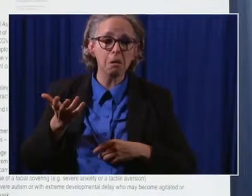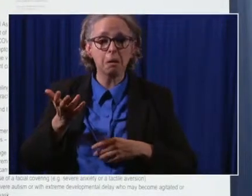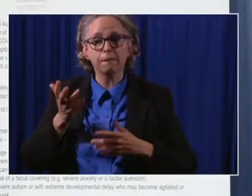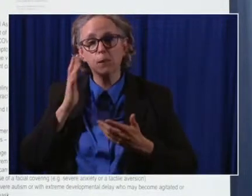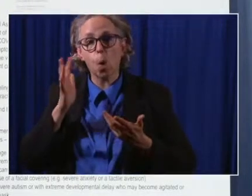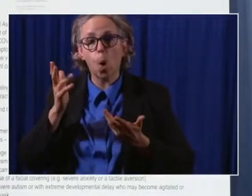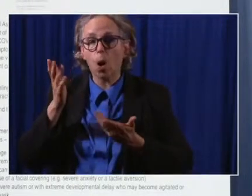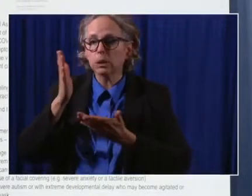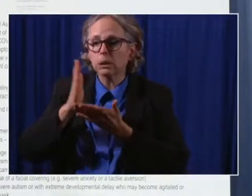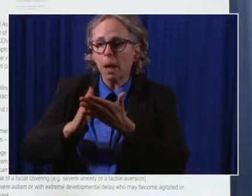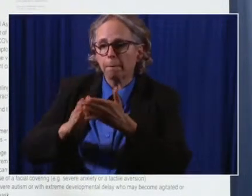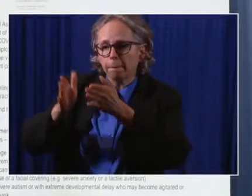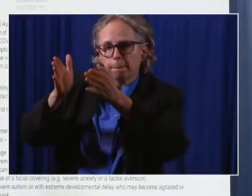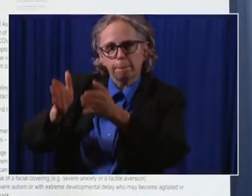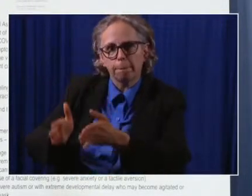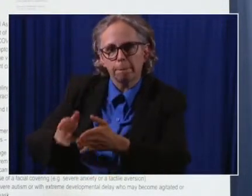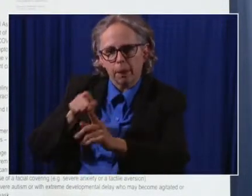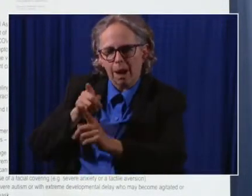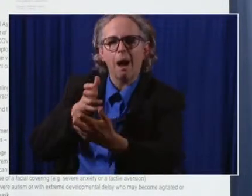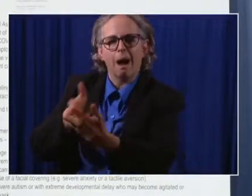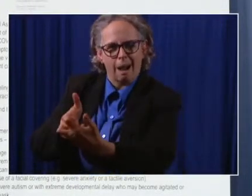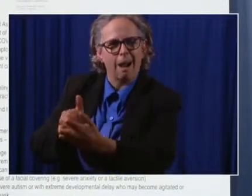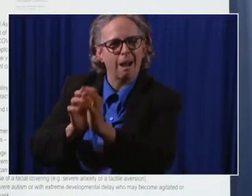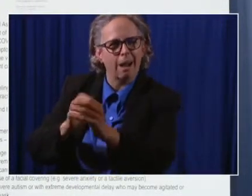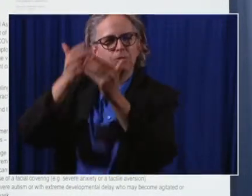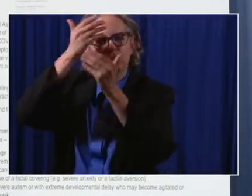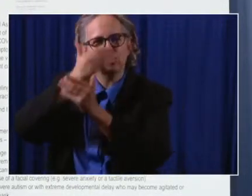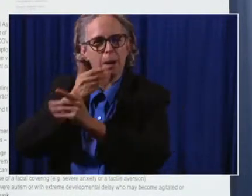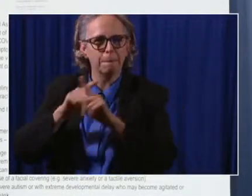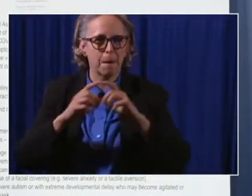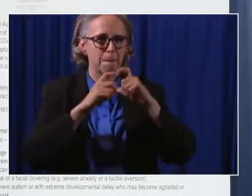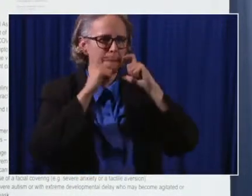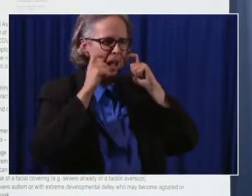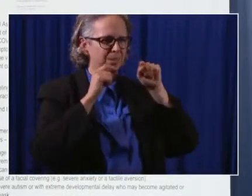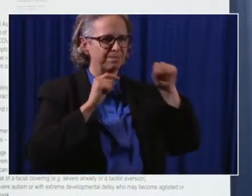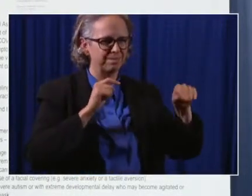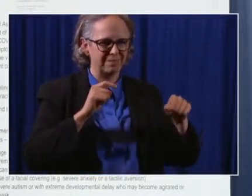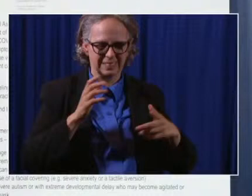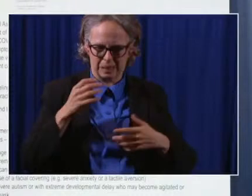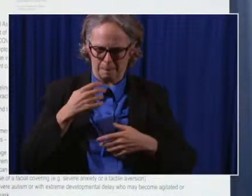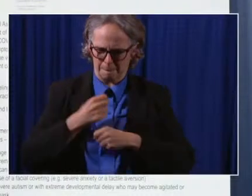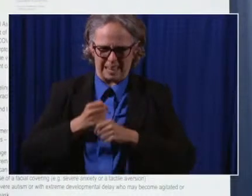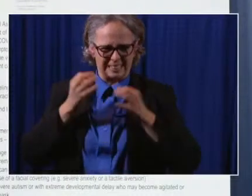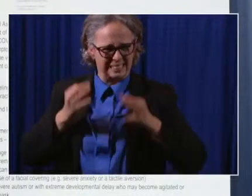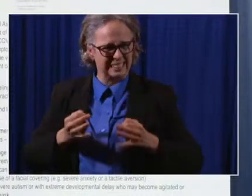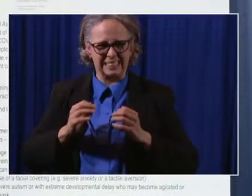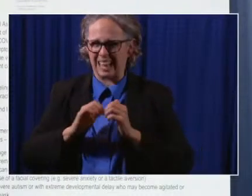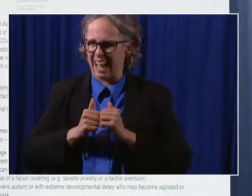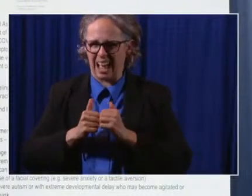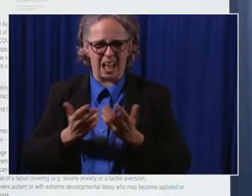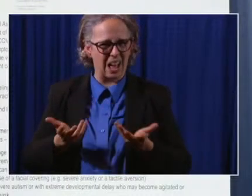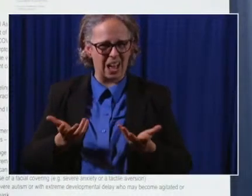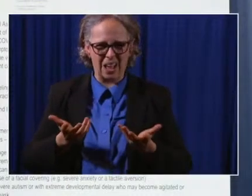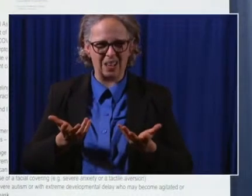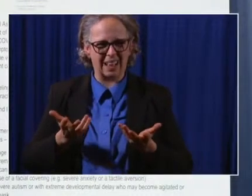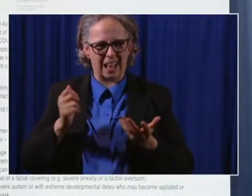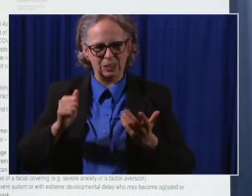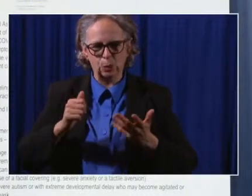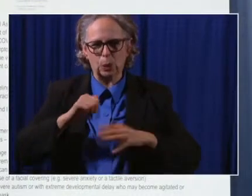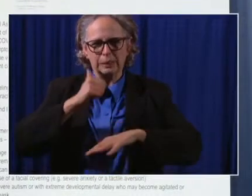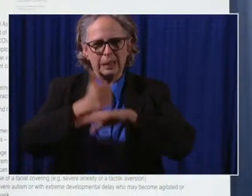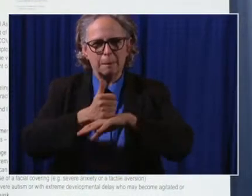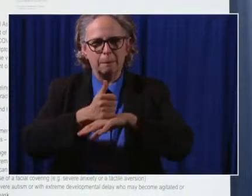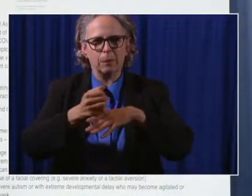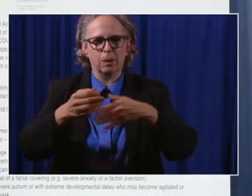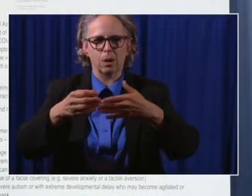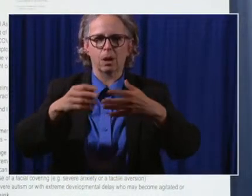trying to micromanage this, trying to set the norm. And as far as the mask, look, people could go